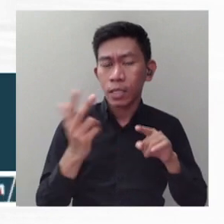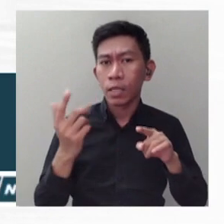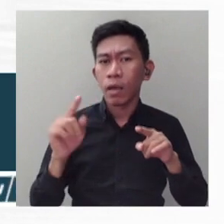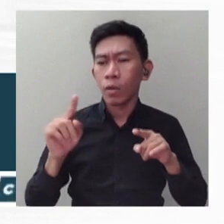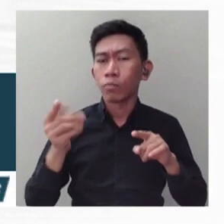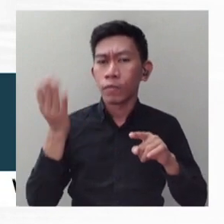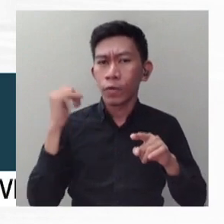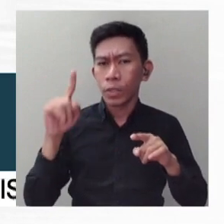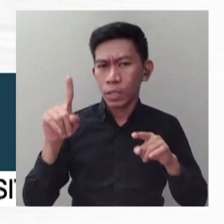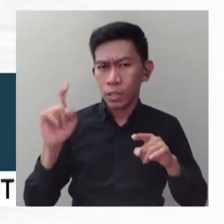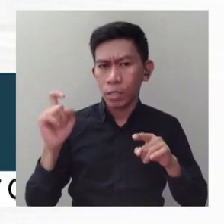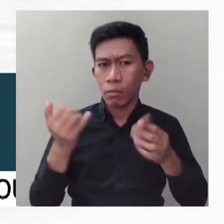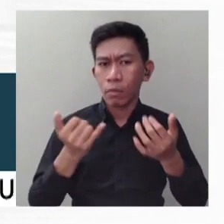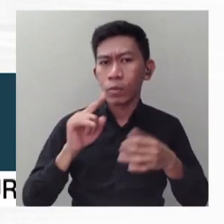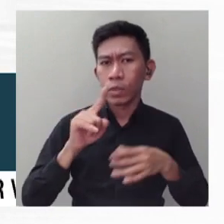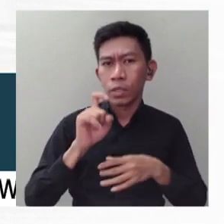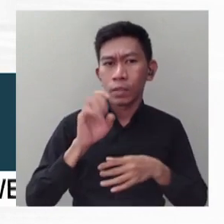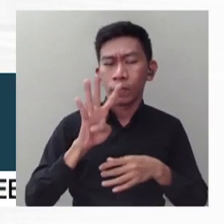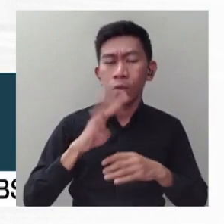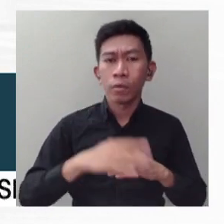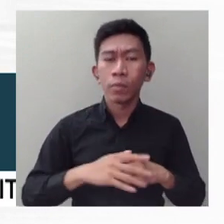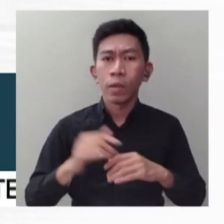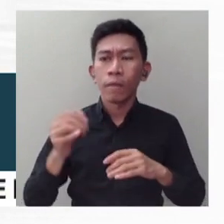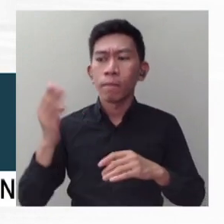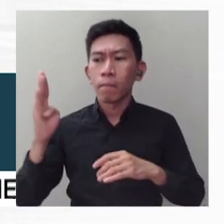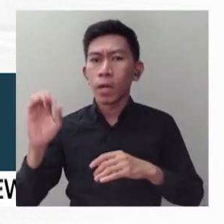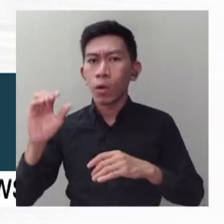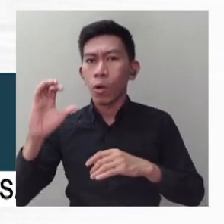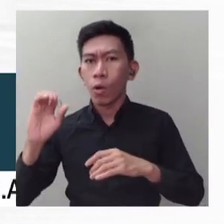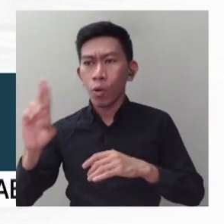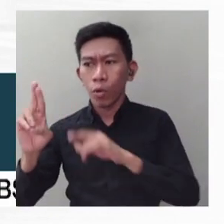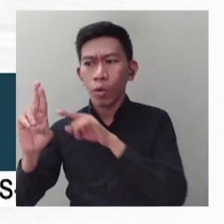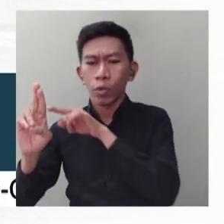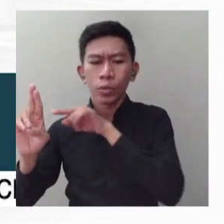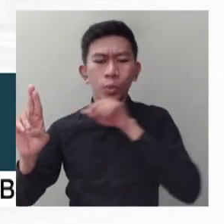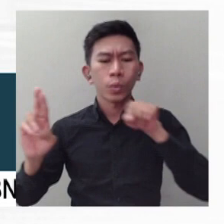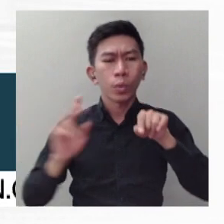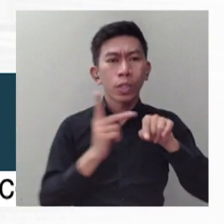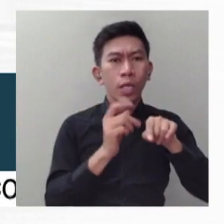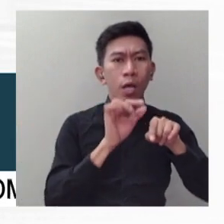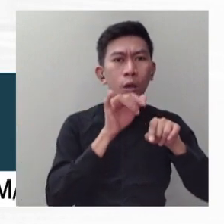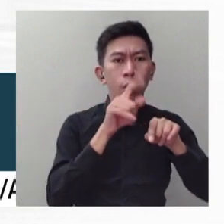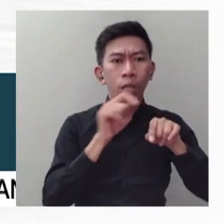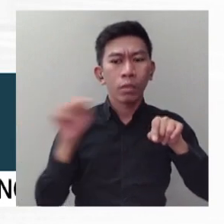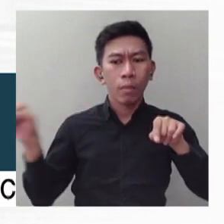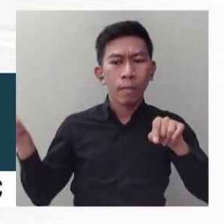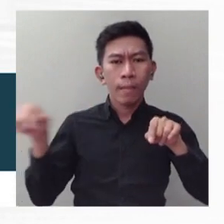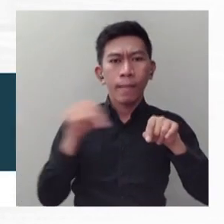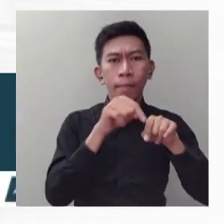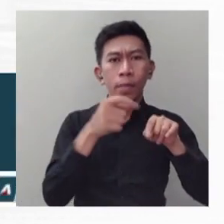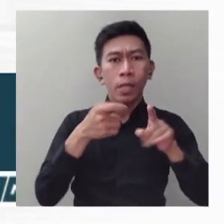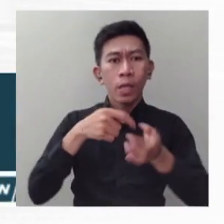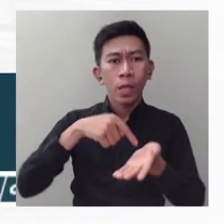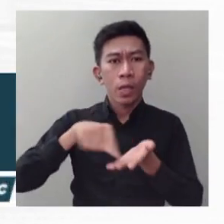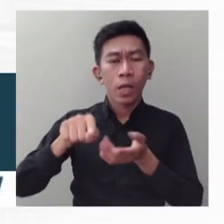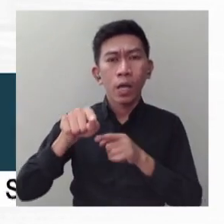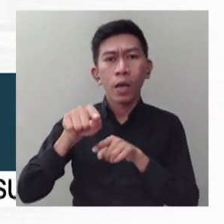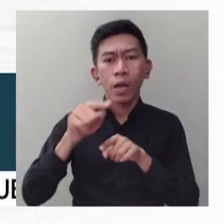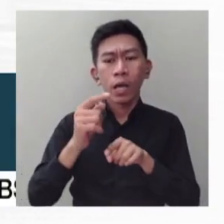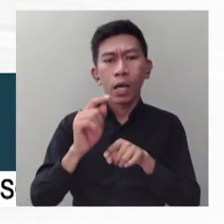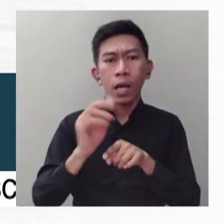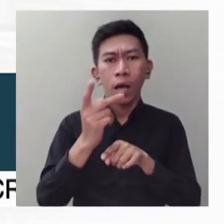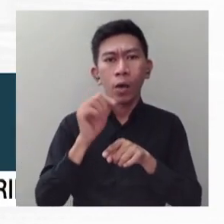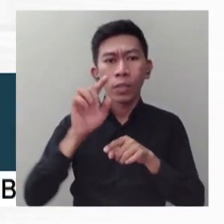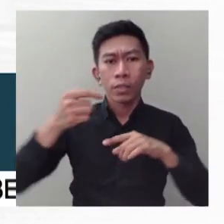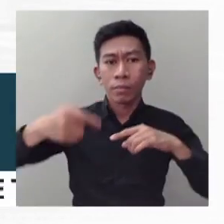motorists traveling from Longos, Bacoor, and Kawit will be charged at the Kawit Toll Plaza. Class 1 vehicles